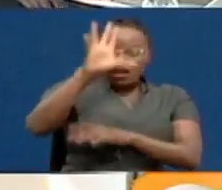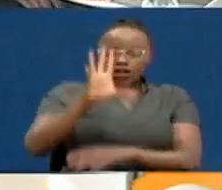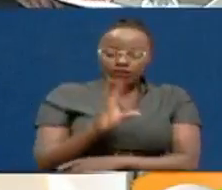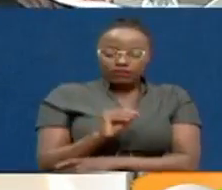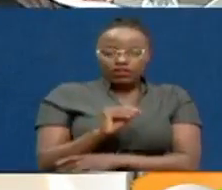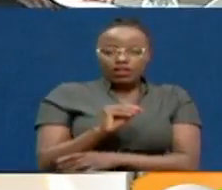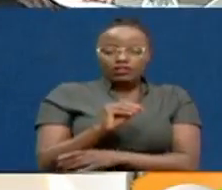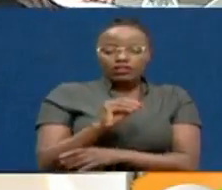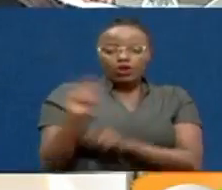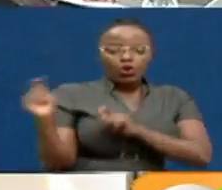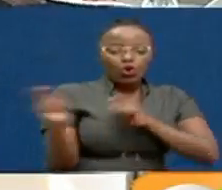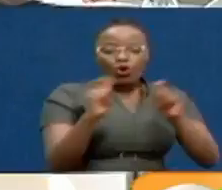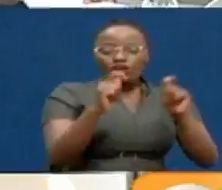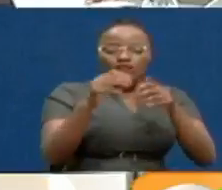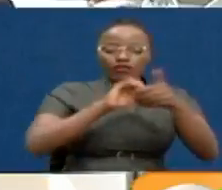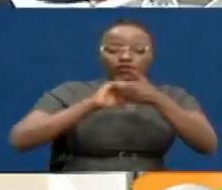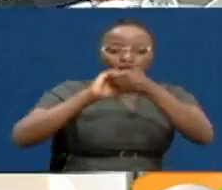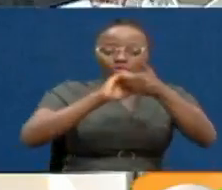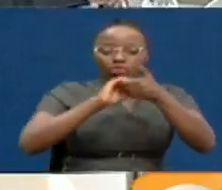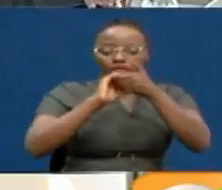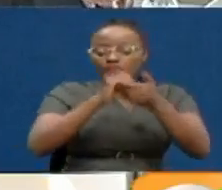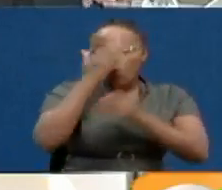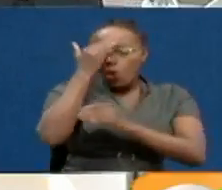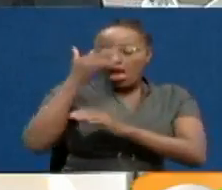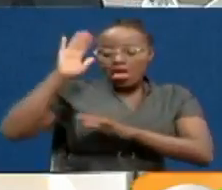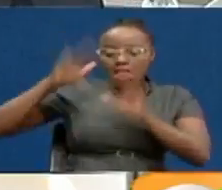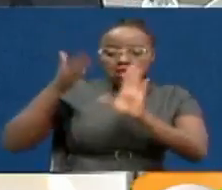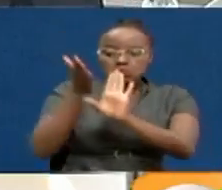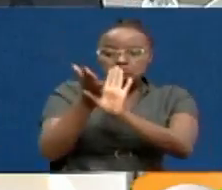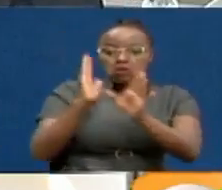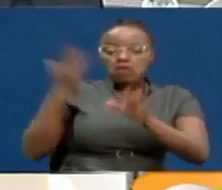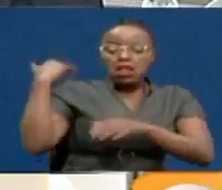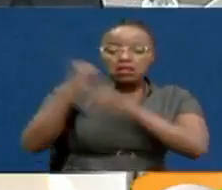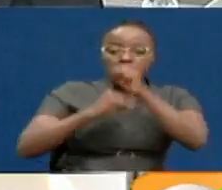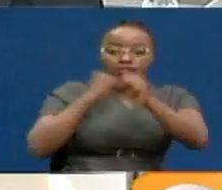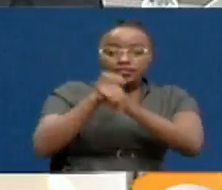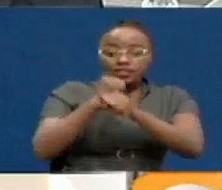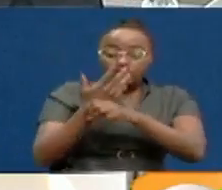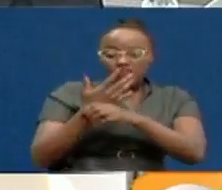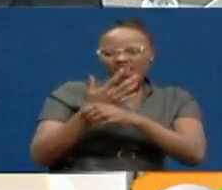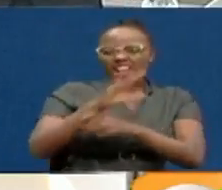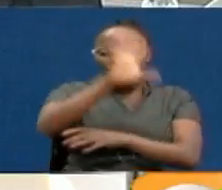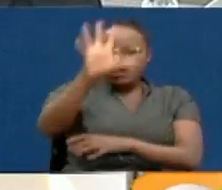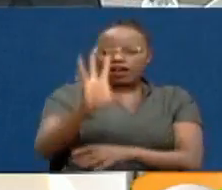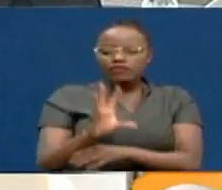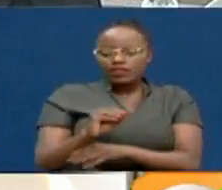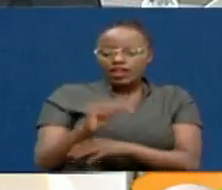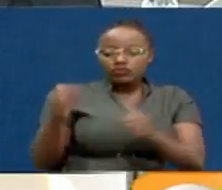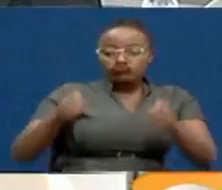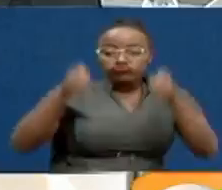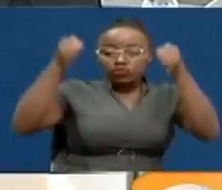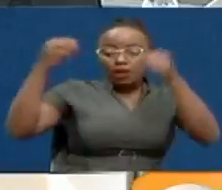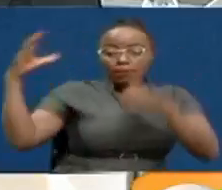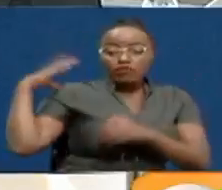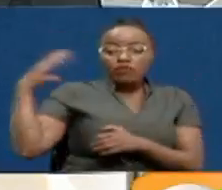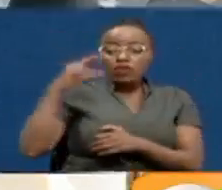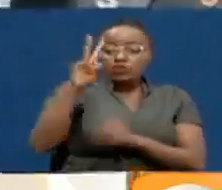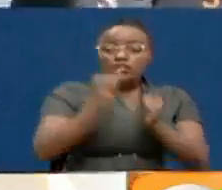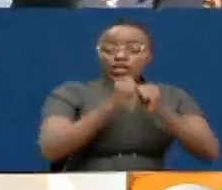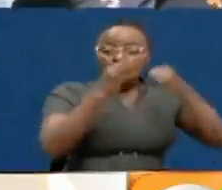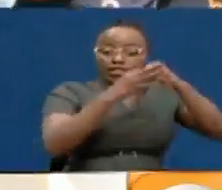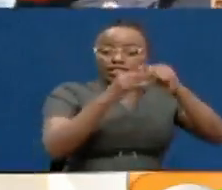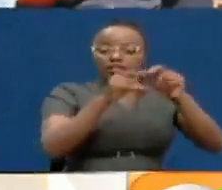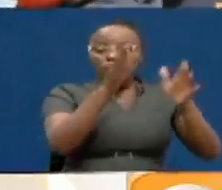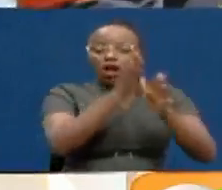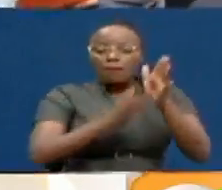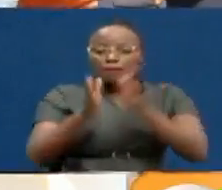Federation Executive Board for the late withdrawal from last year's Africa Cup Club Championships. The 2018 champions were scheduled